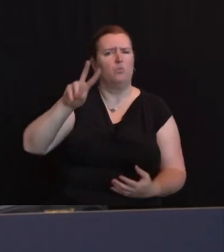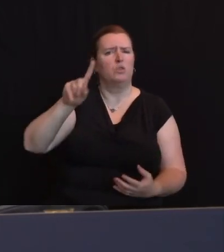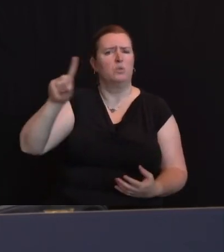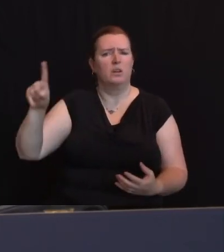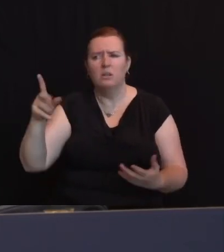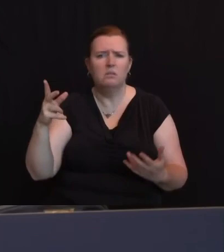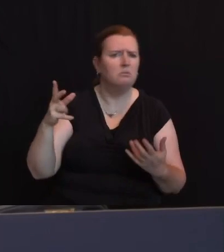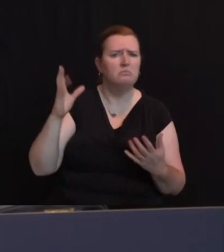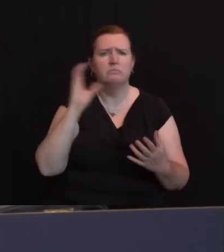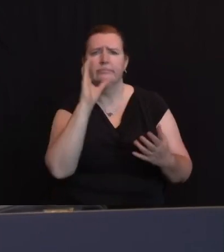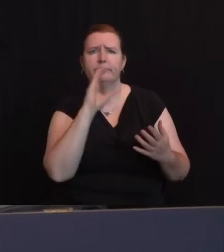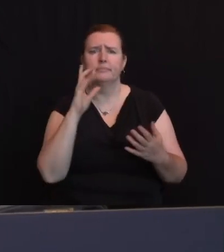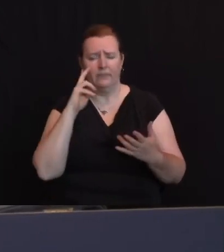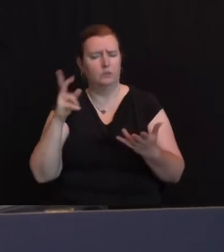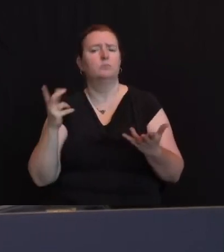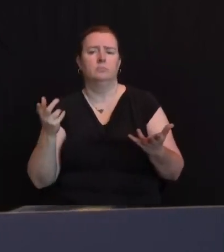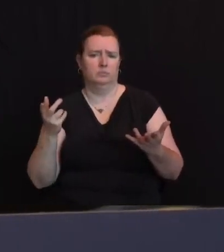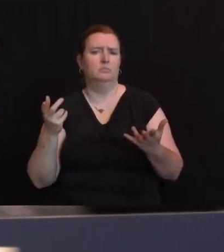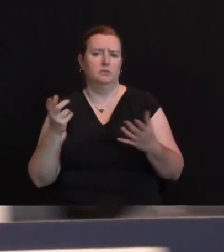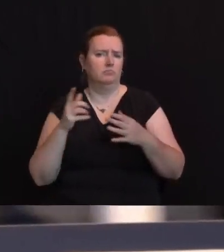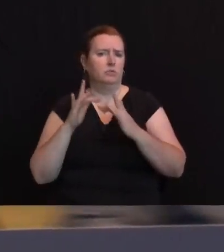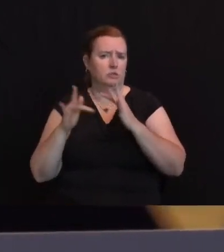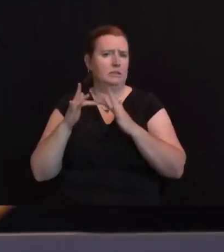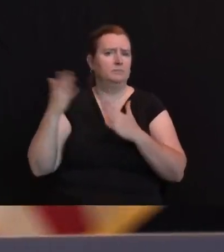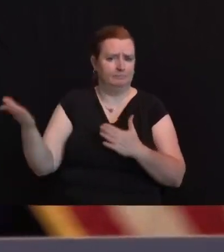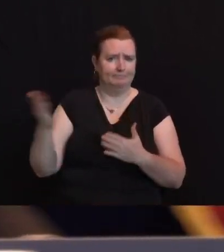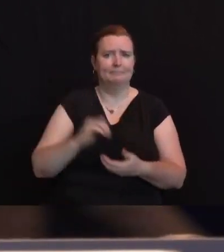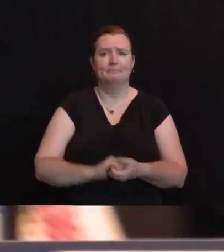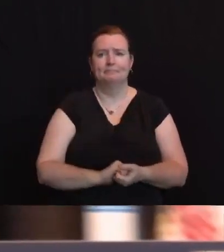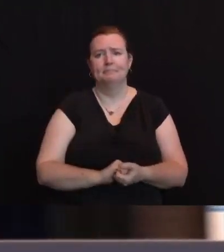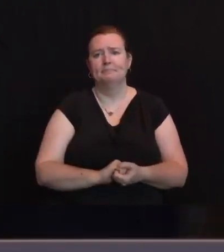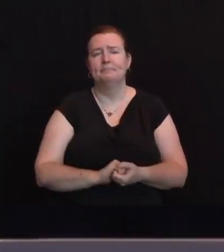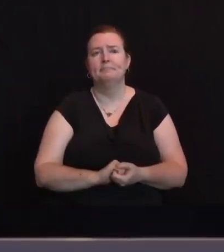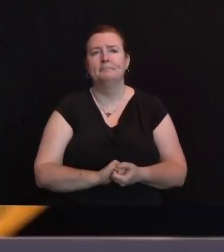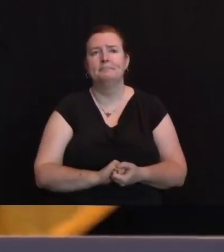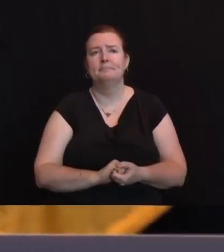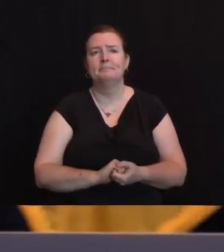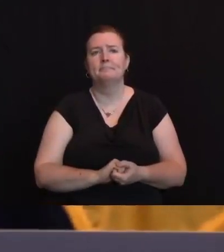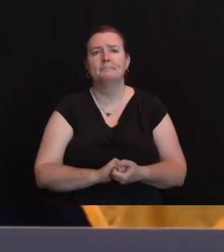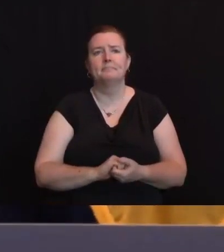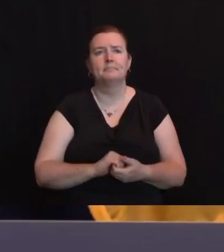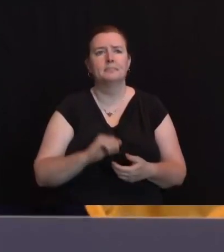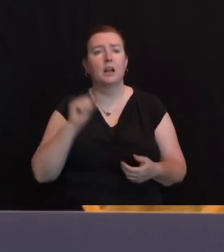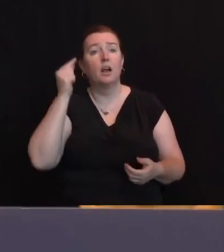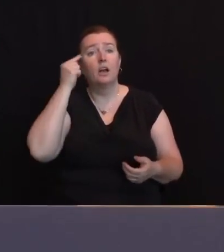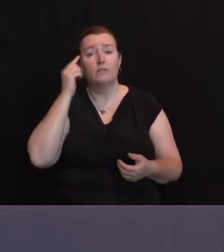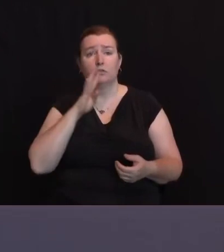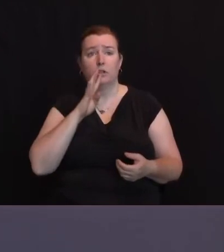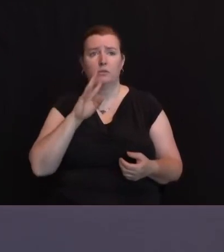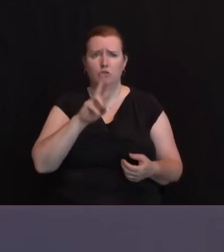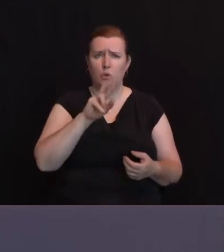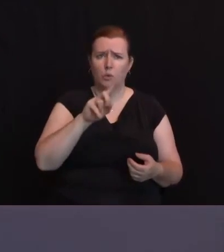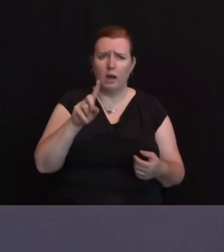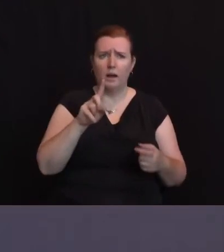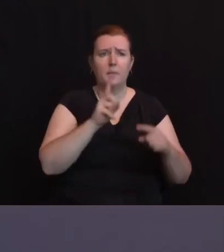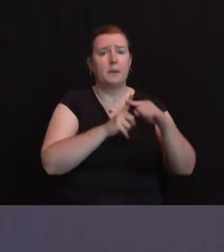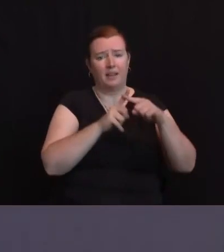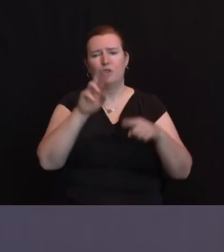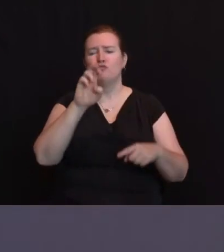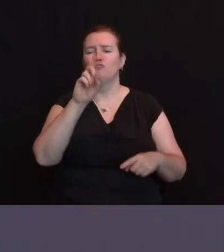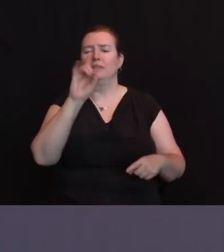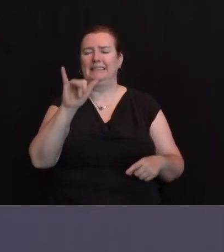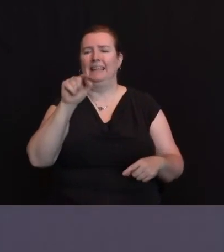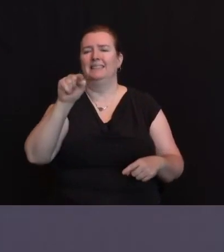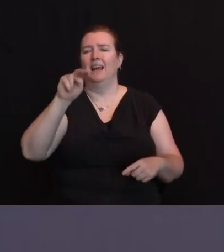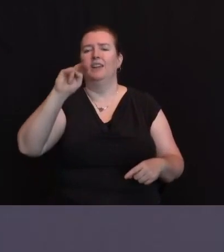needs. That's all I have, Gov. Pat, thank you. I think 211 and ready.nj.gov are the two places I'd either call